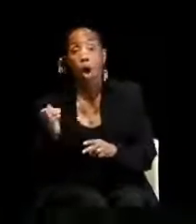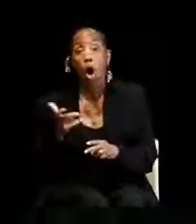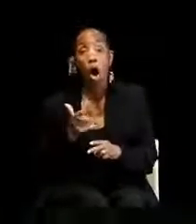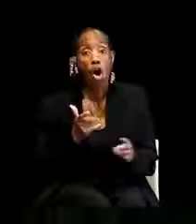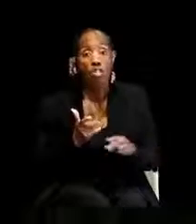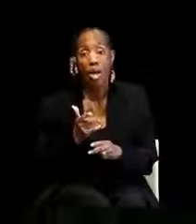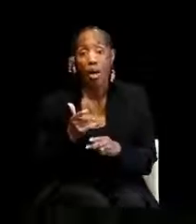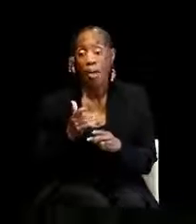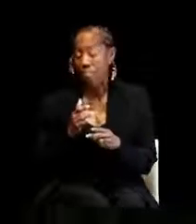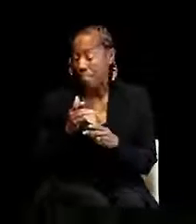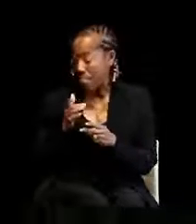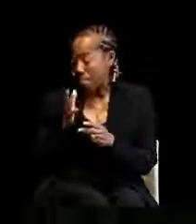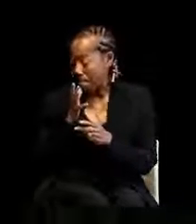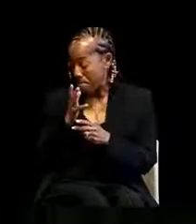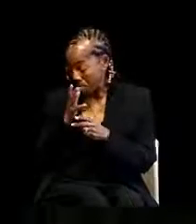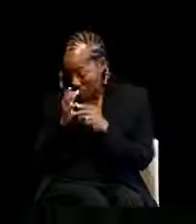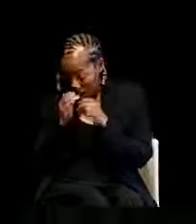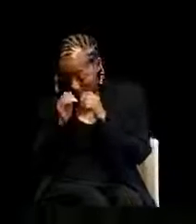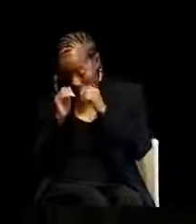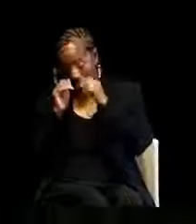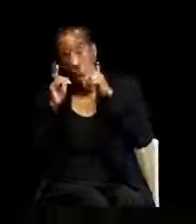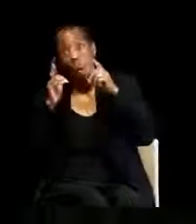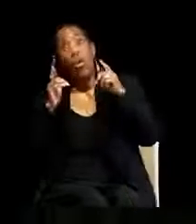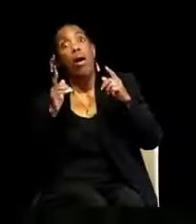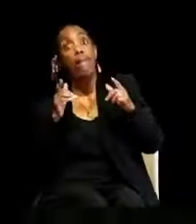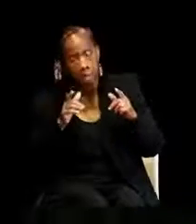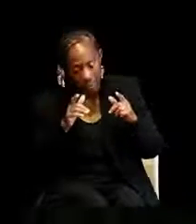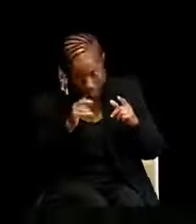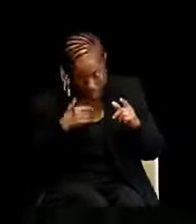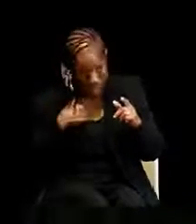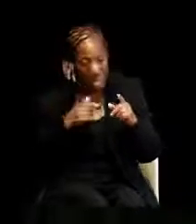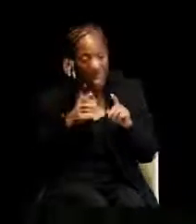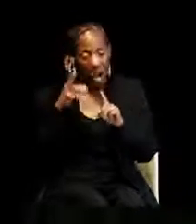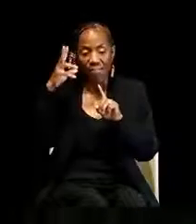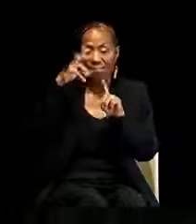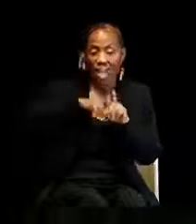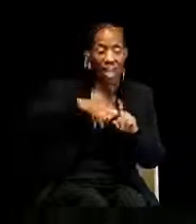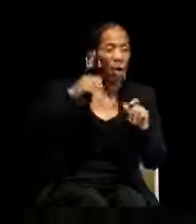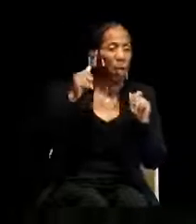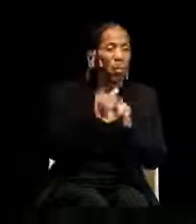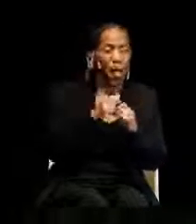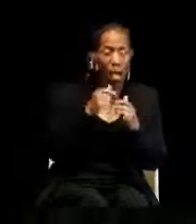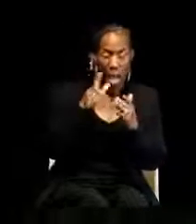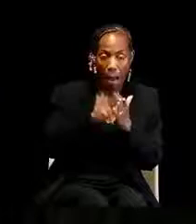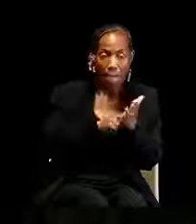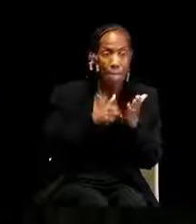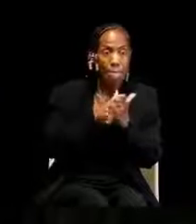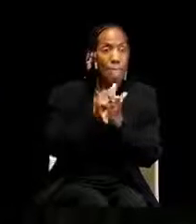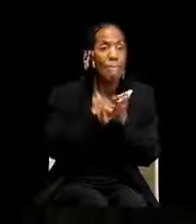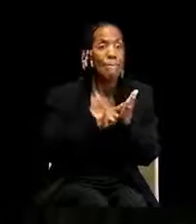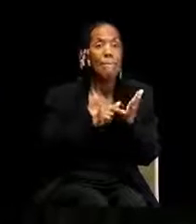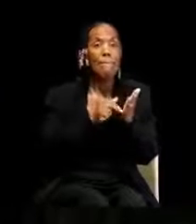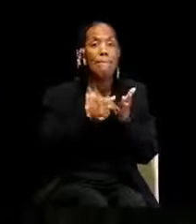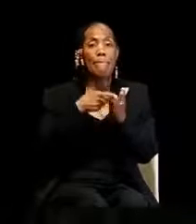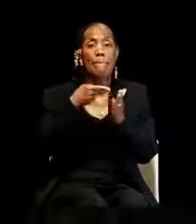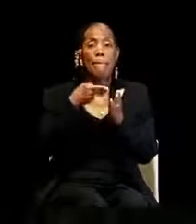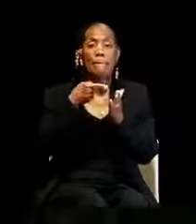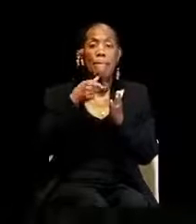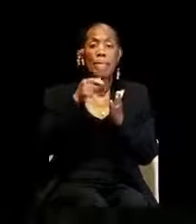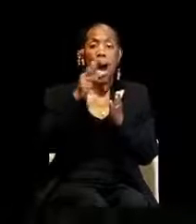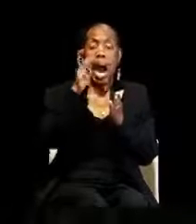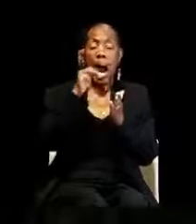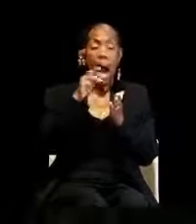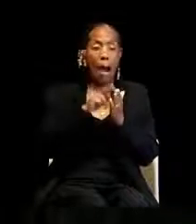was drenched in palm butter, okay? When you go home, if you Google palm